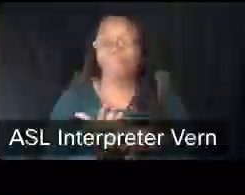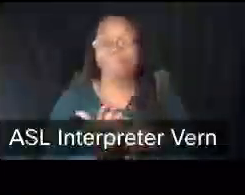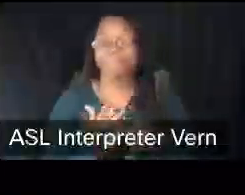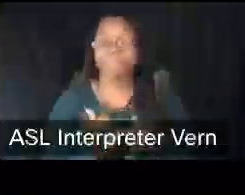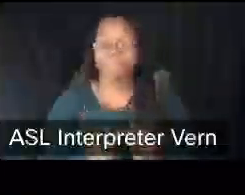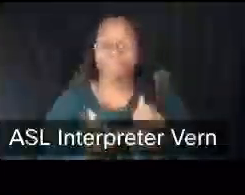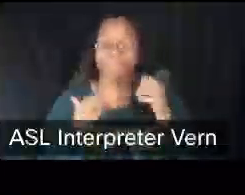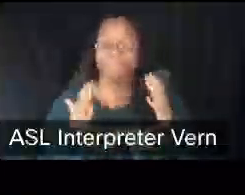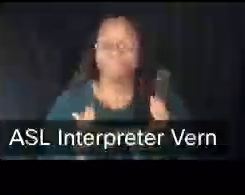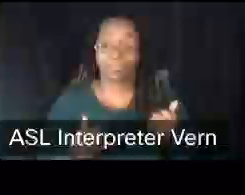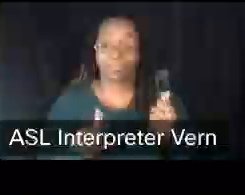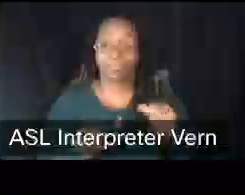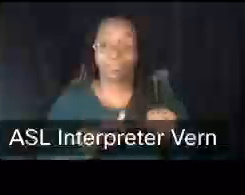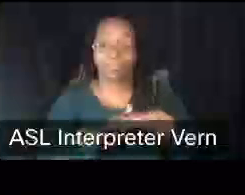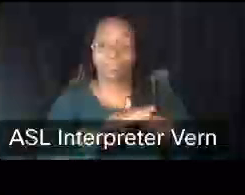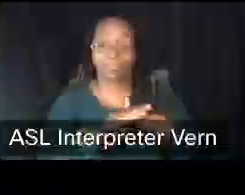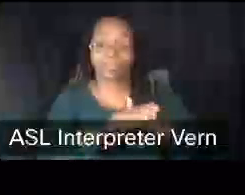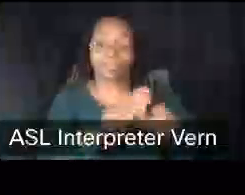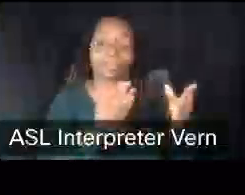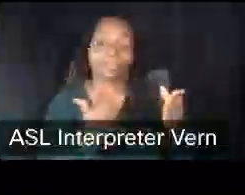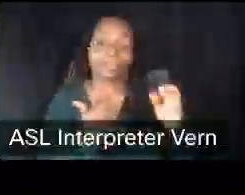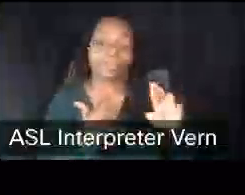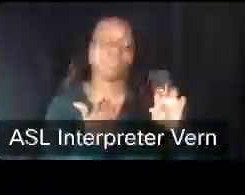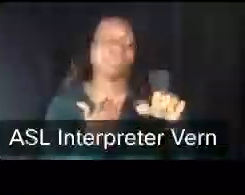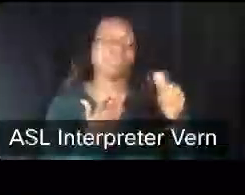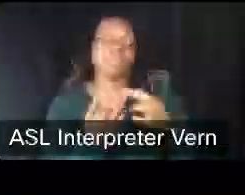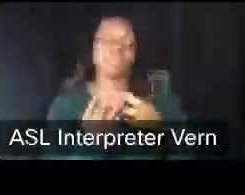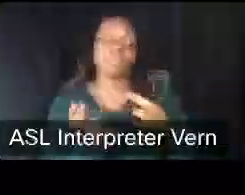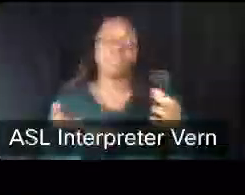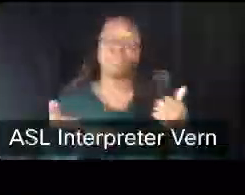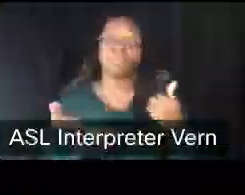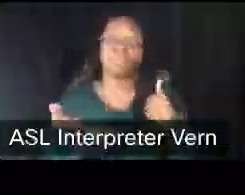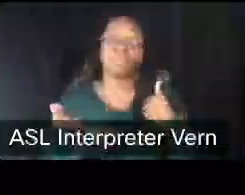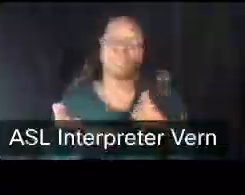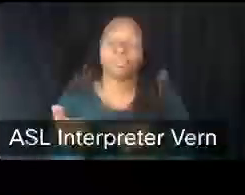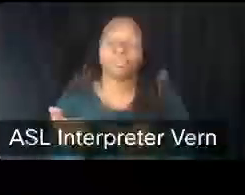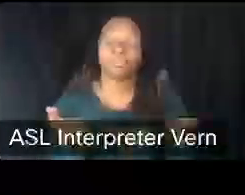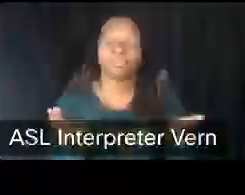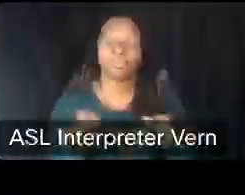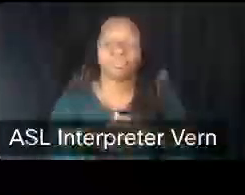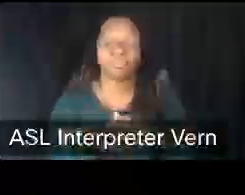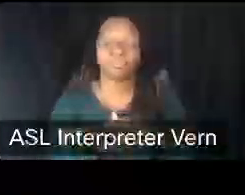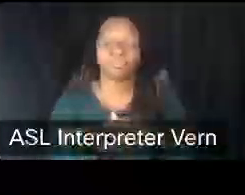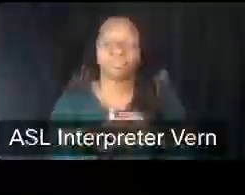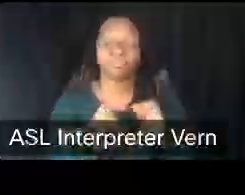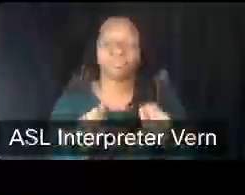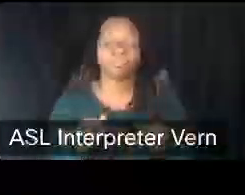are accessing services or these other resources, um, it can feel